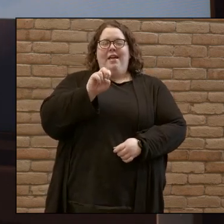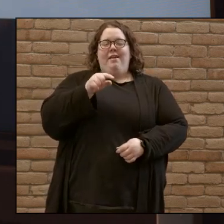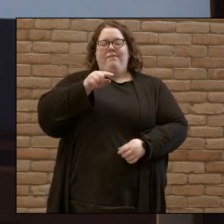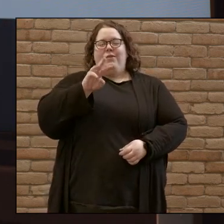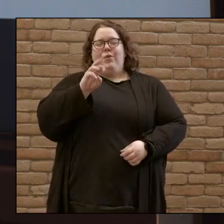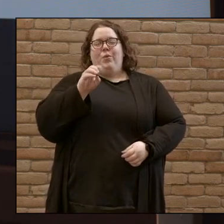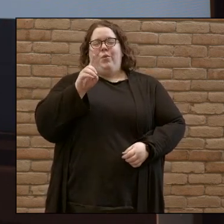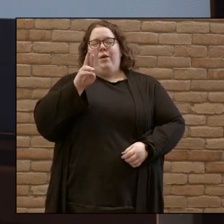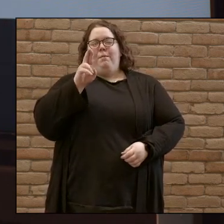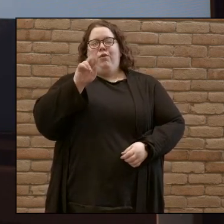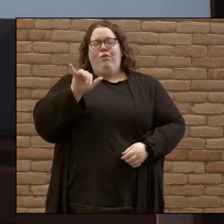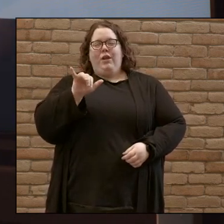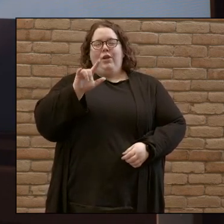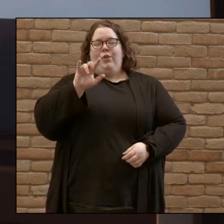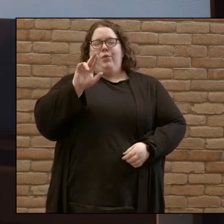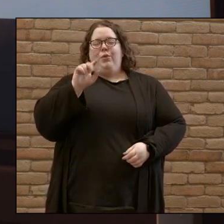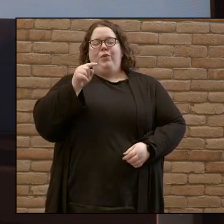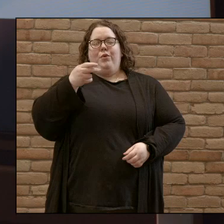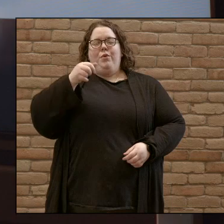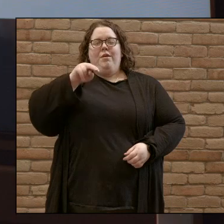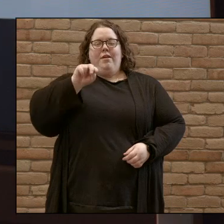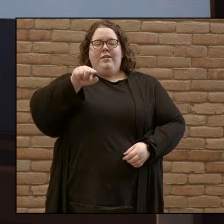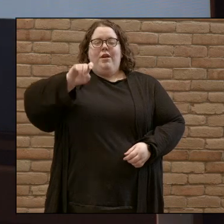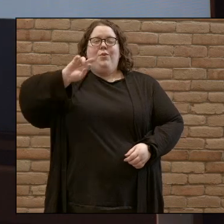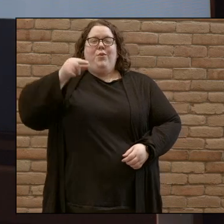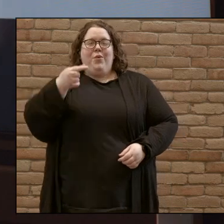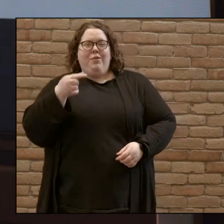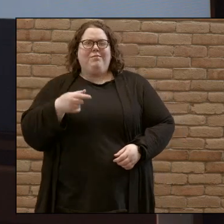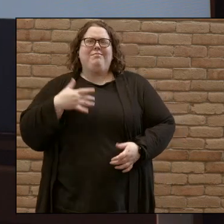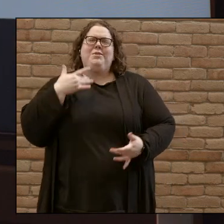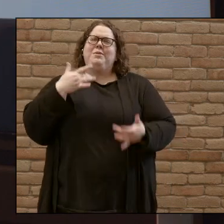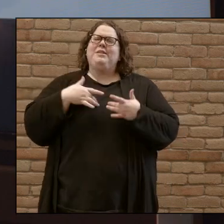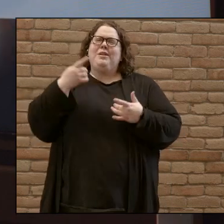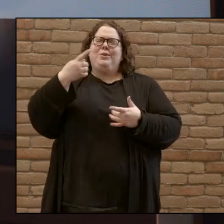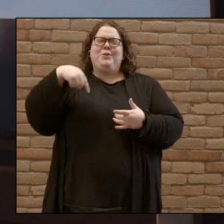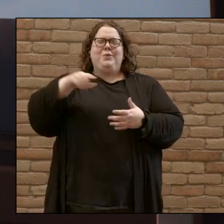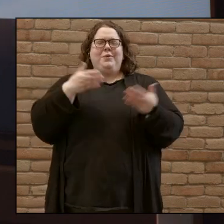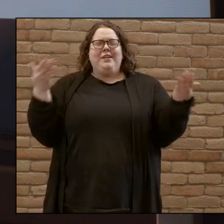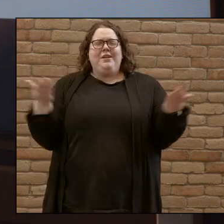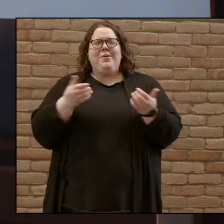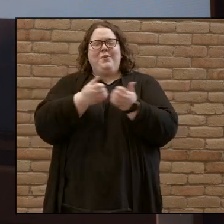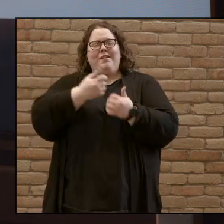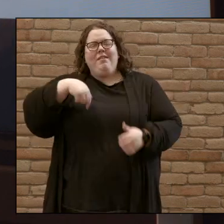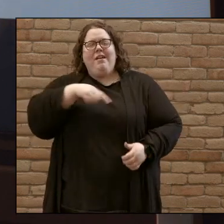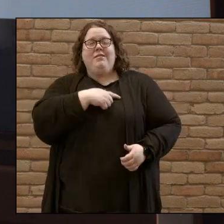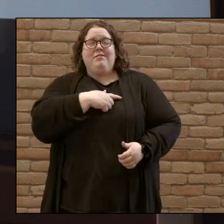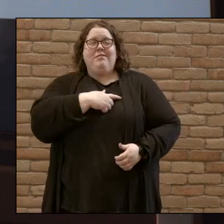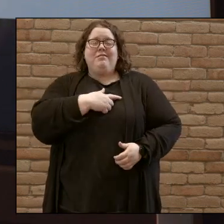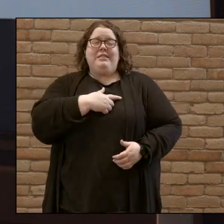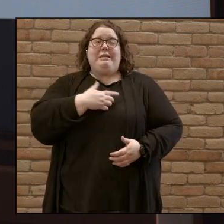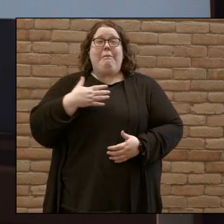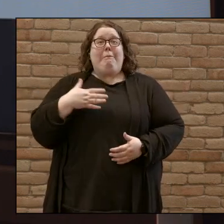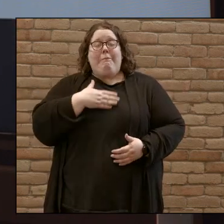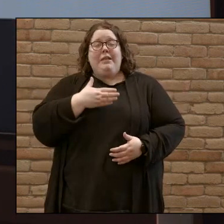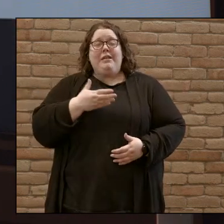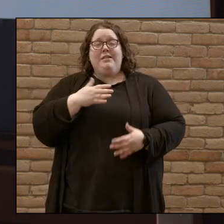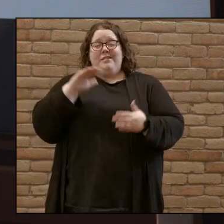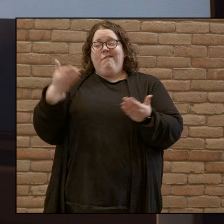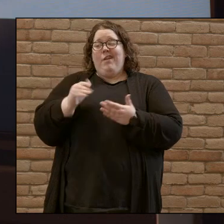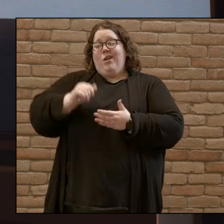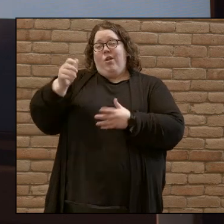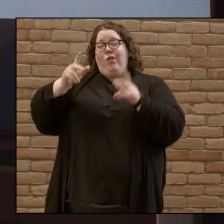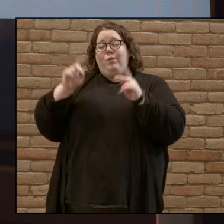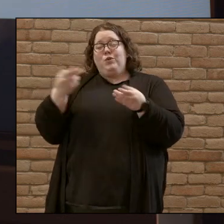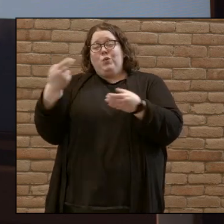live.woodburylutheran.org. We're so excited that you are here with us, and we want to invite you to invite someone else to be here with us as well. We recognize that through